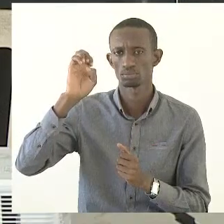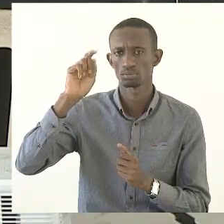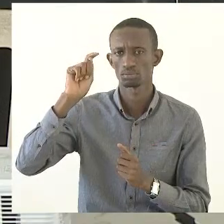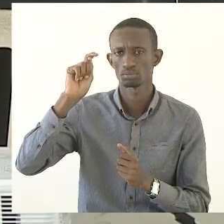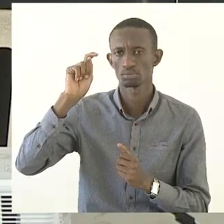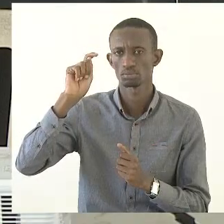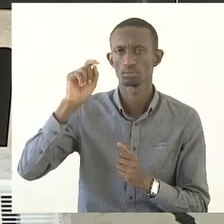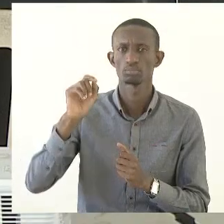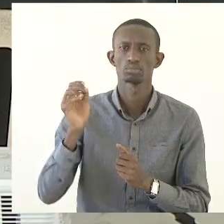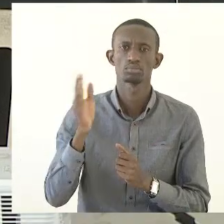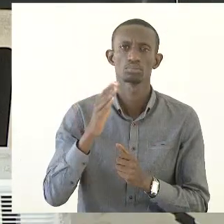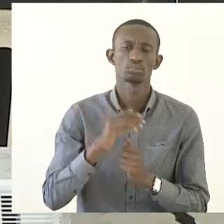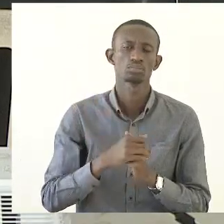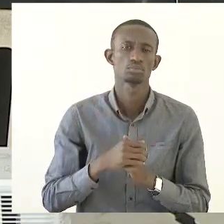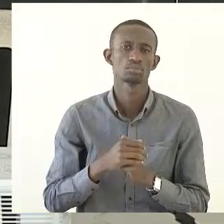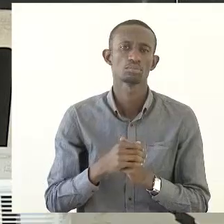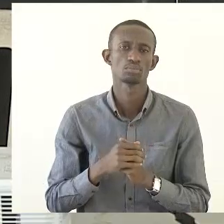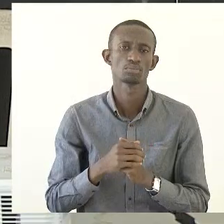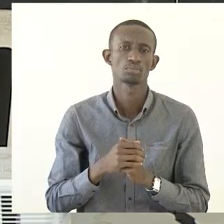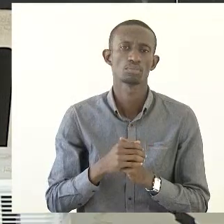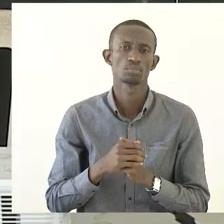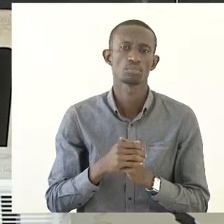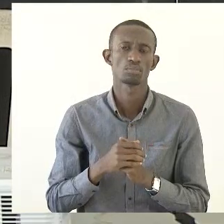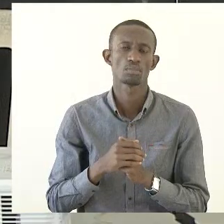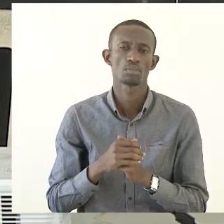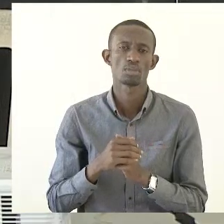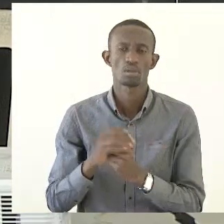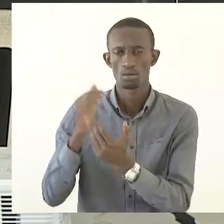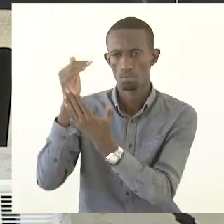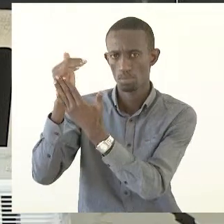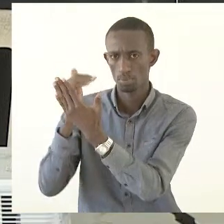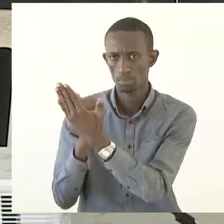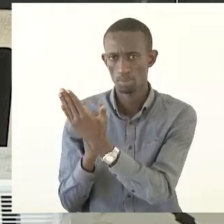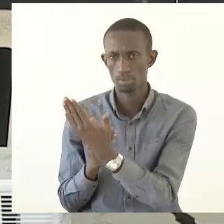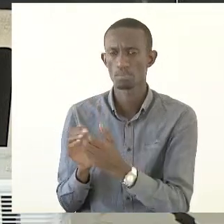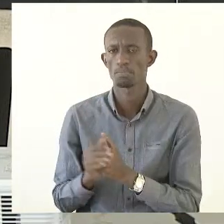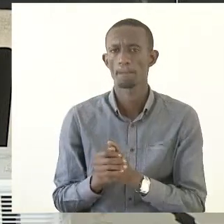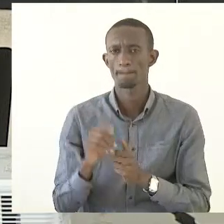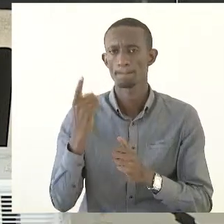We have the components of food. We have the carbohydrates.